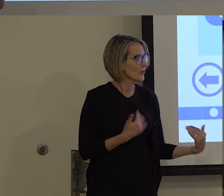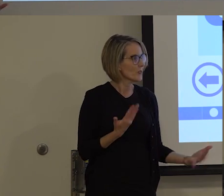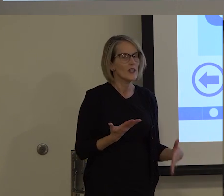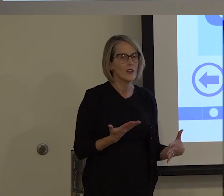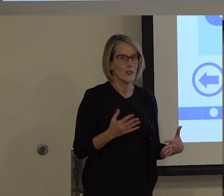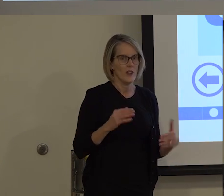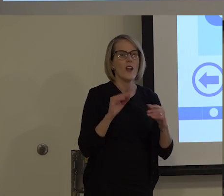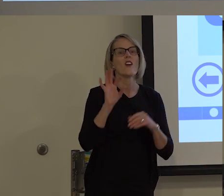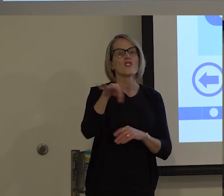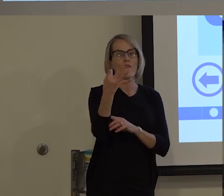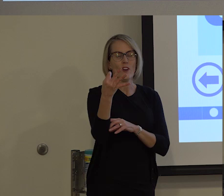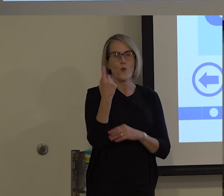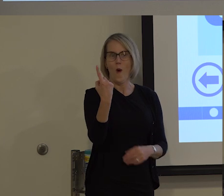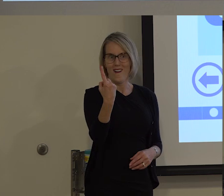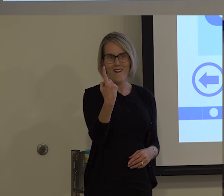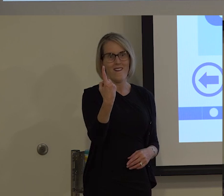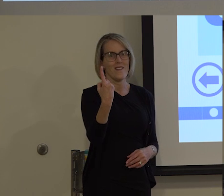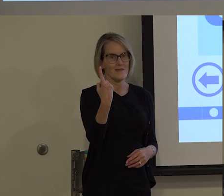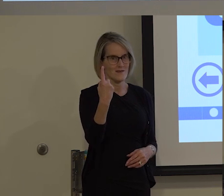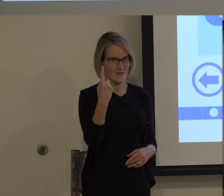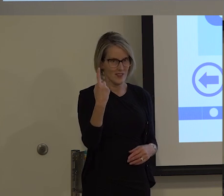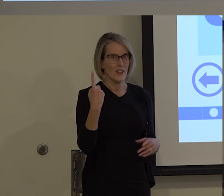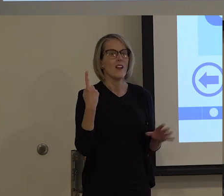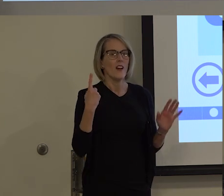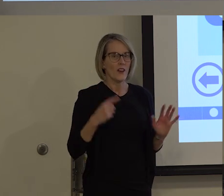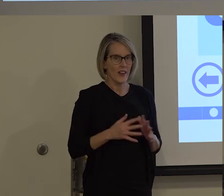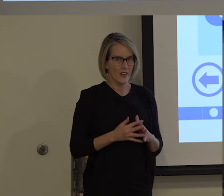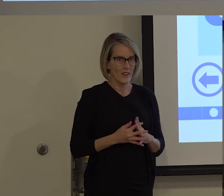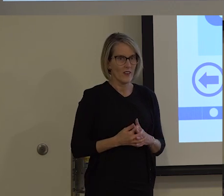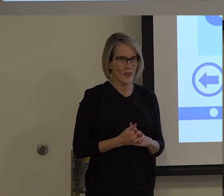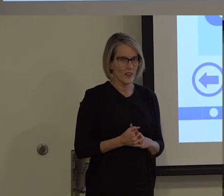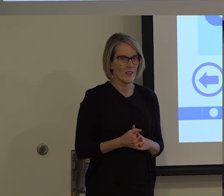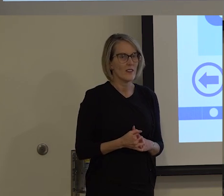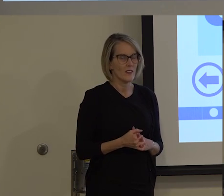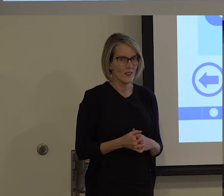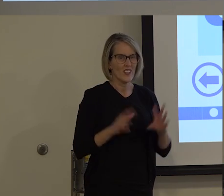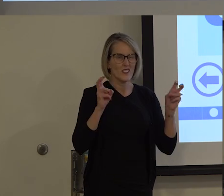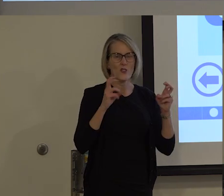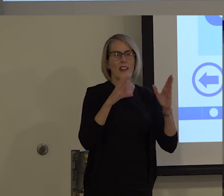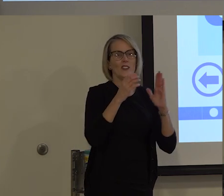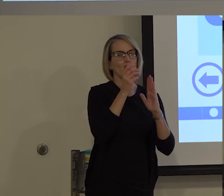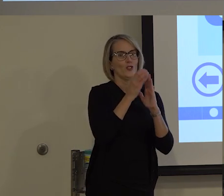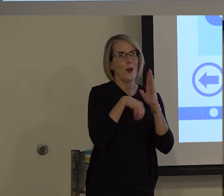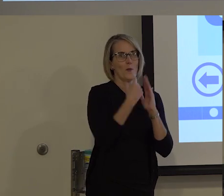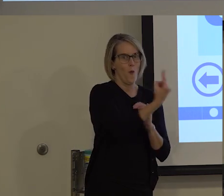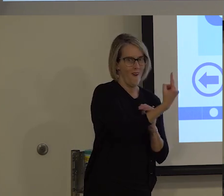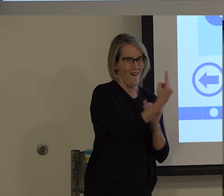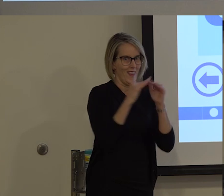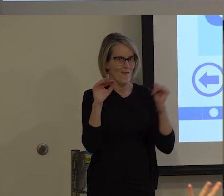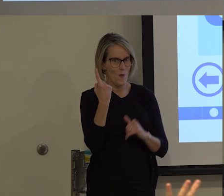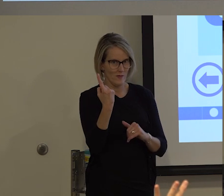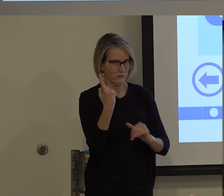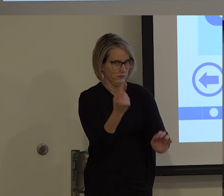level 2? Yeah. French 1. Yes, this is at level 1. Yeah. Okay. This is like chapter 1, level 1,